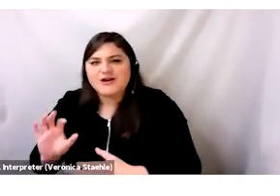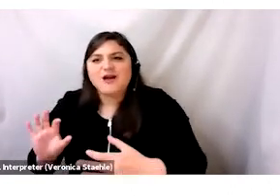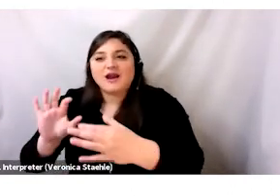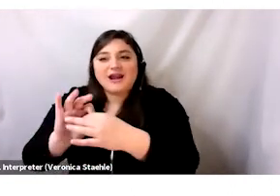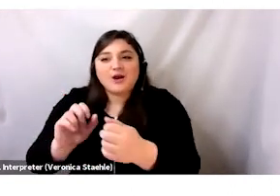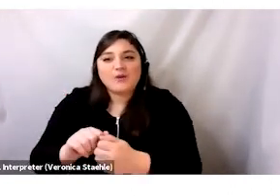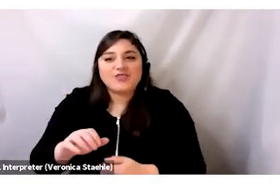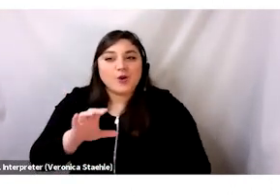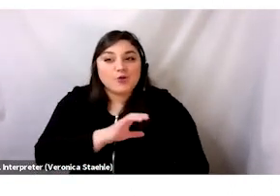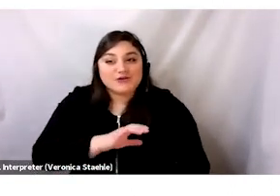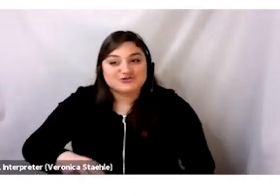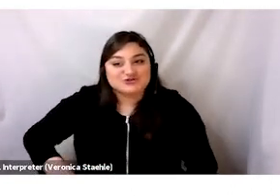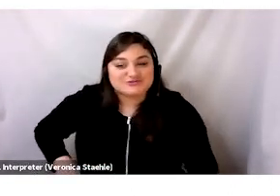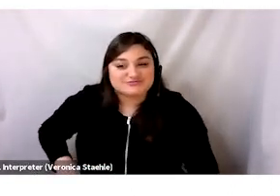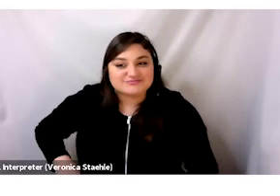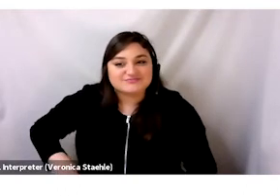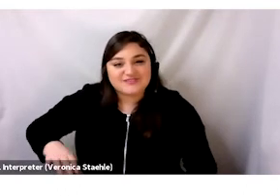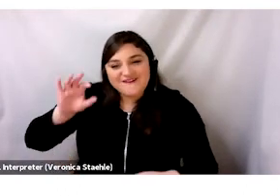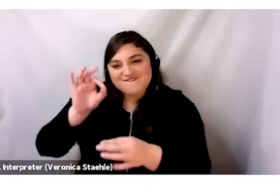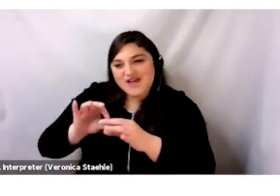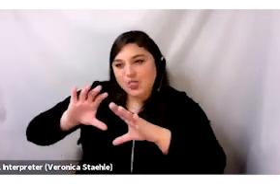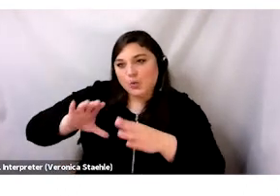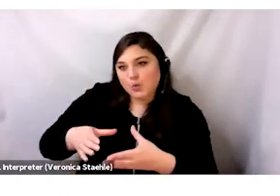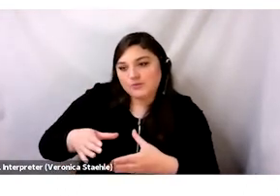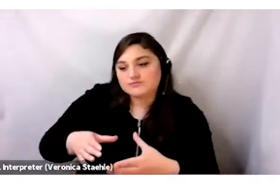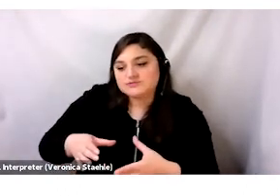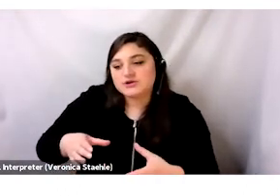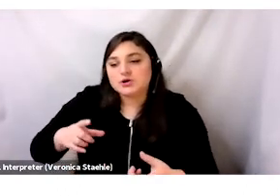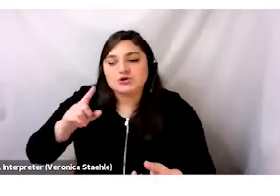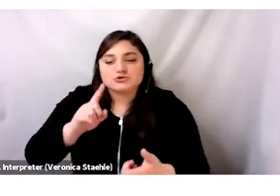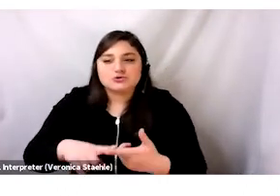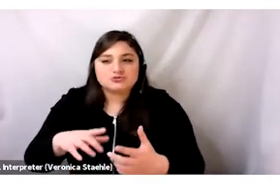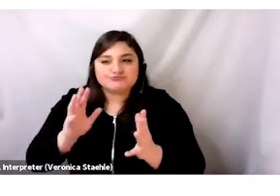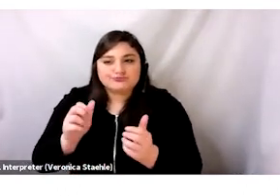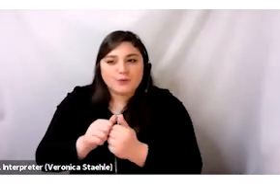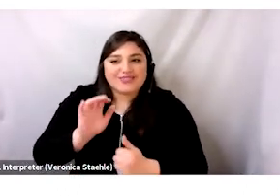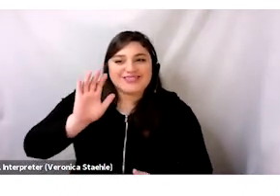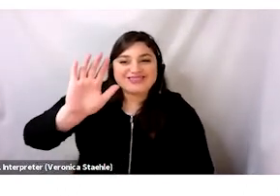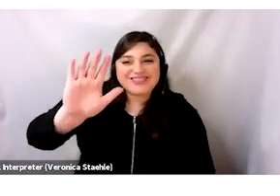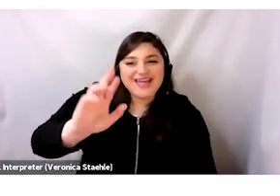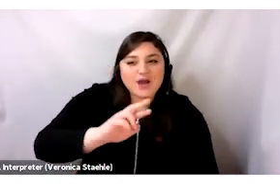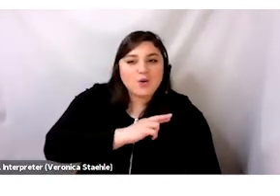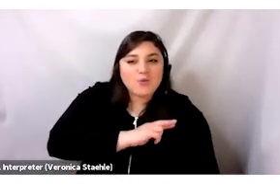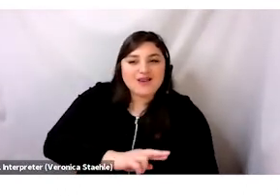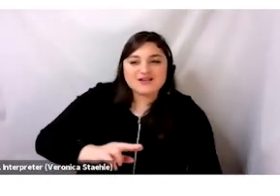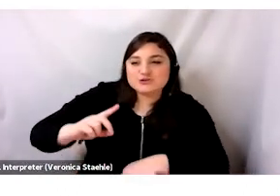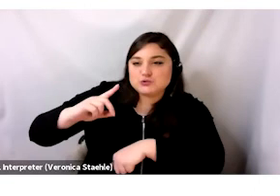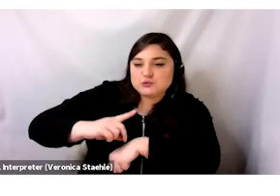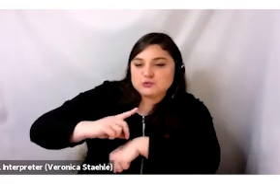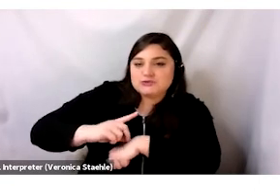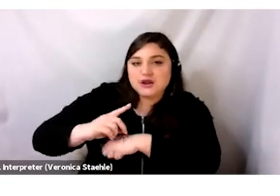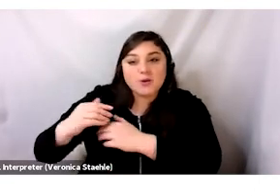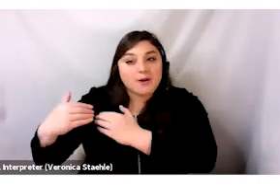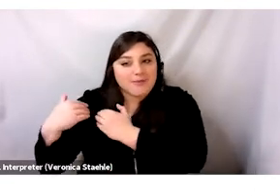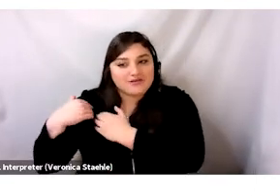with Christian faith groups, and to really talk to them about their sort of